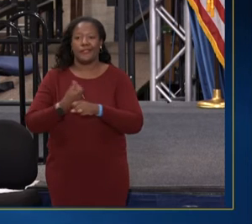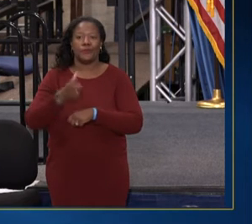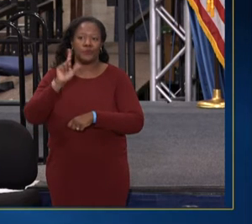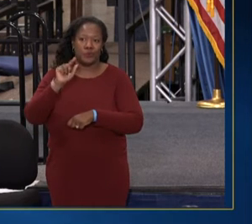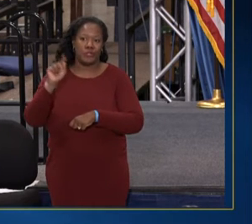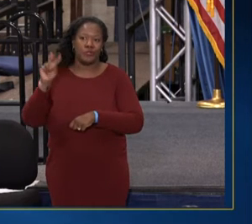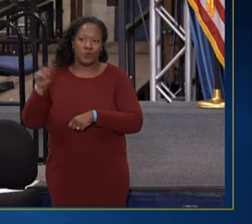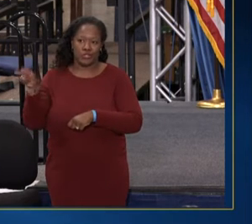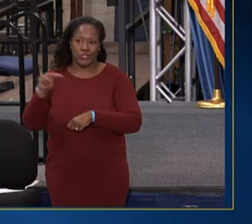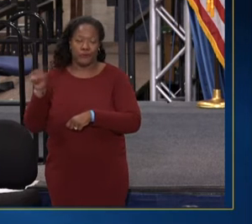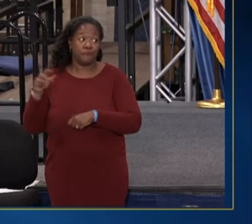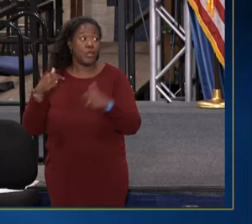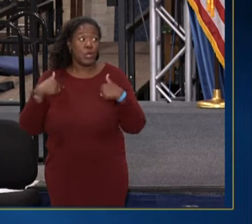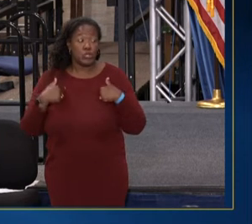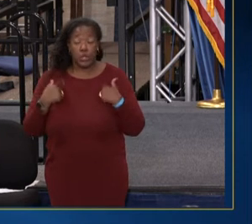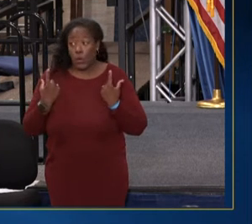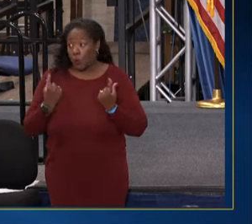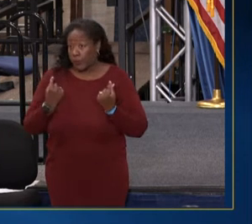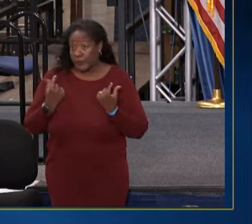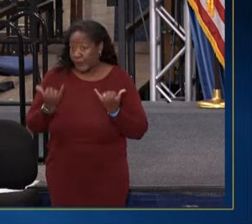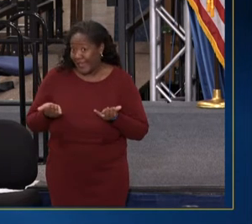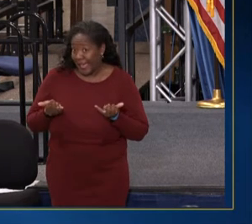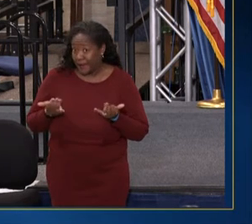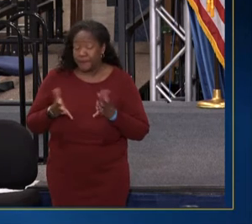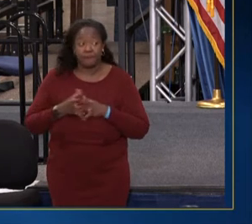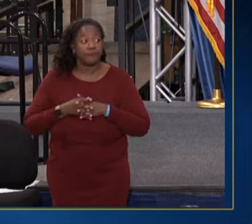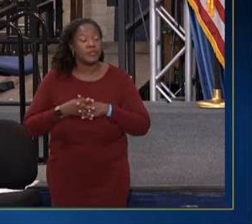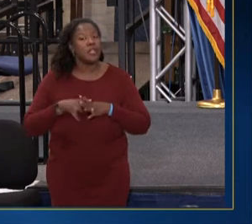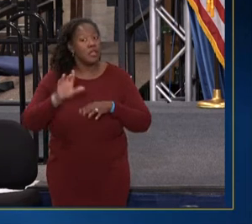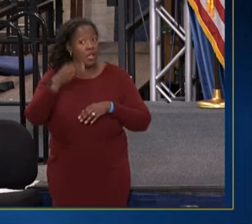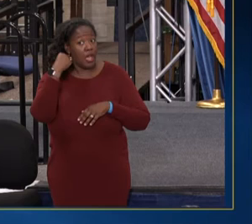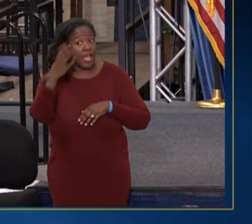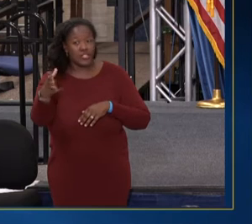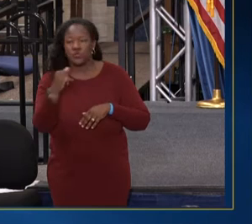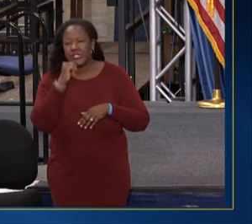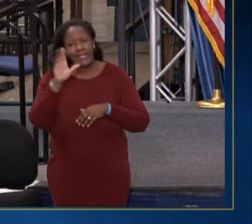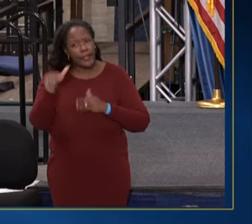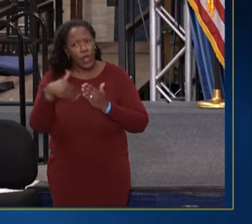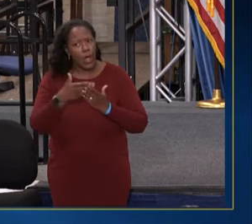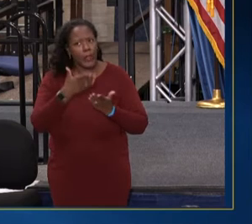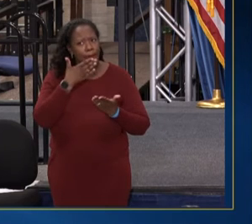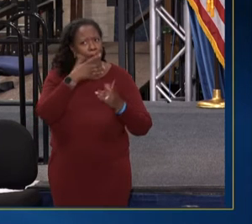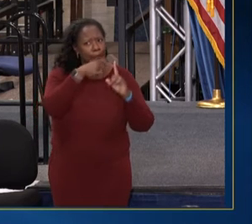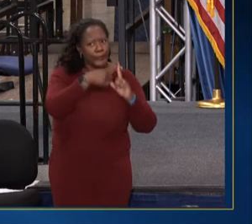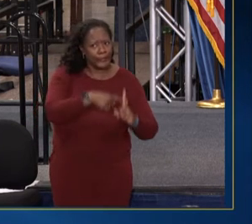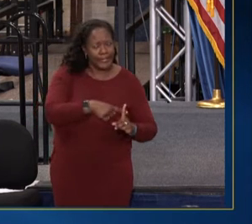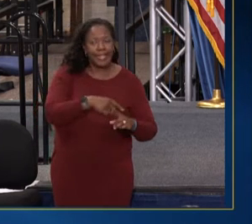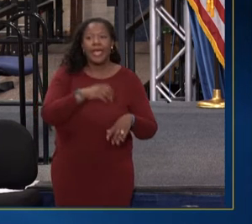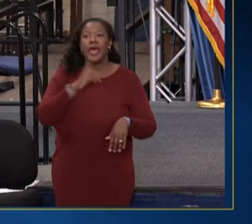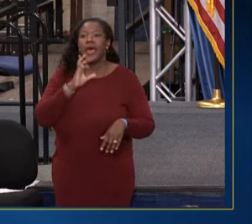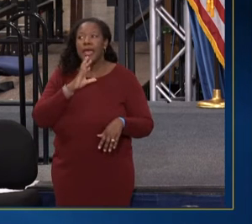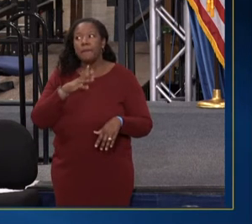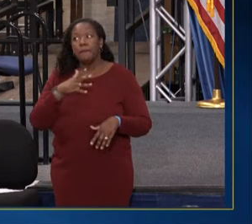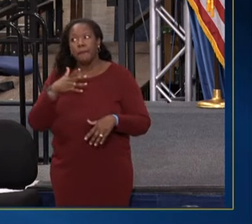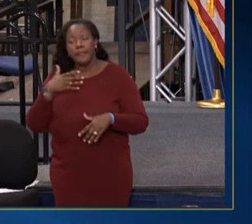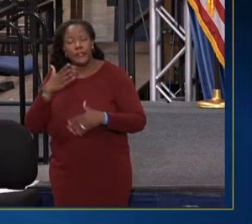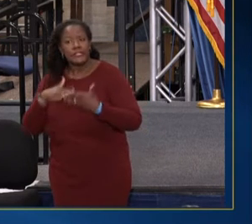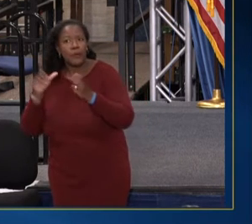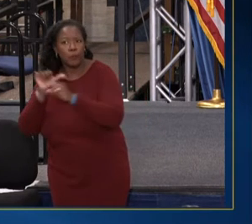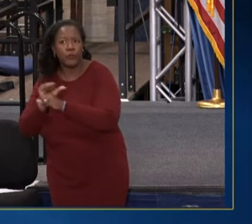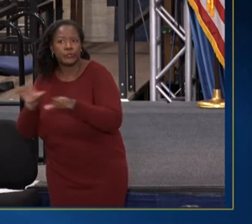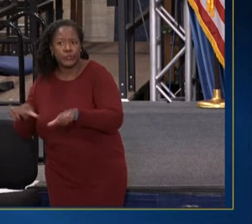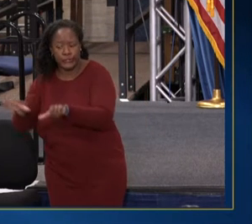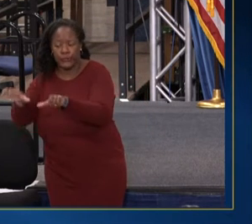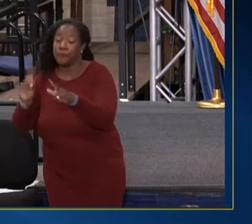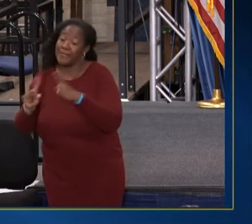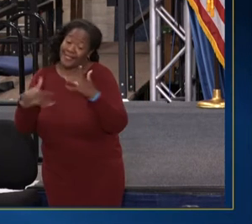So where are we in terms of the work? Remember I said that it wasn't all good news, that we have work to do. It is good news to do work, though. It's exciting to do work because you